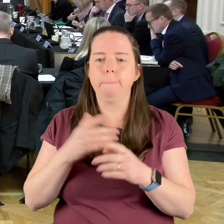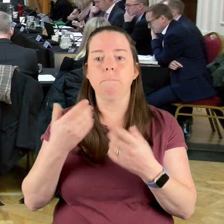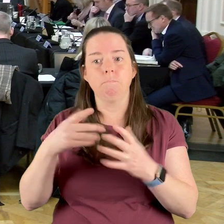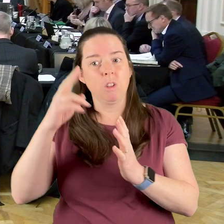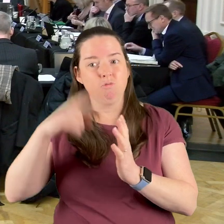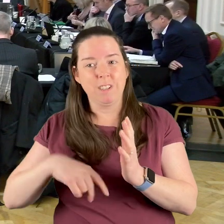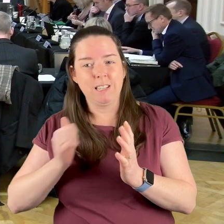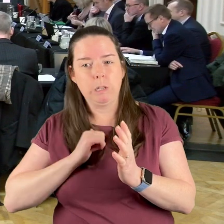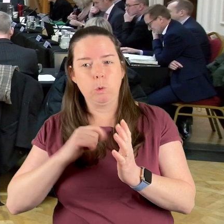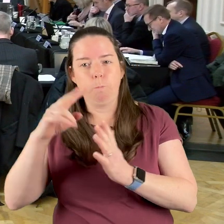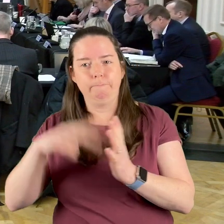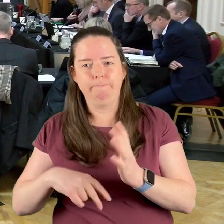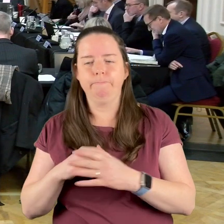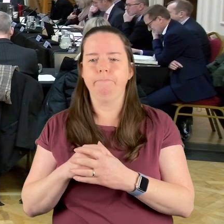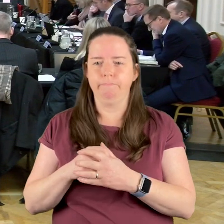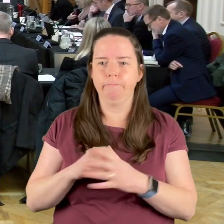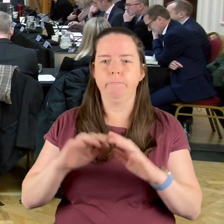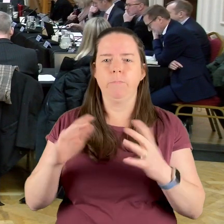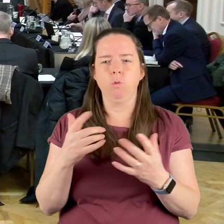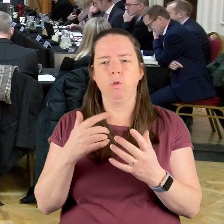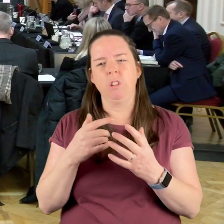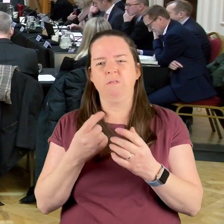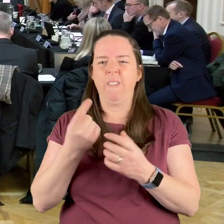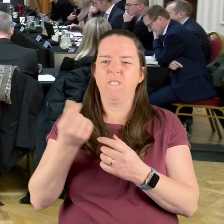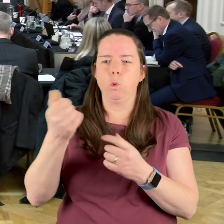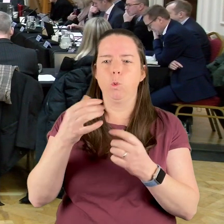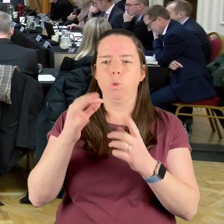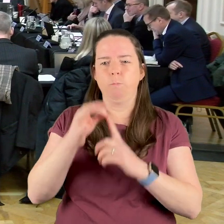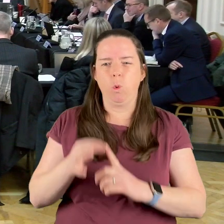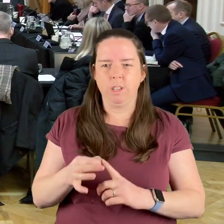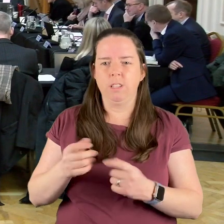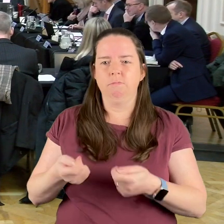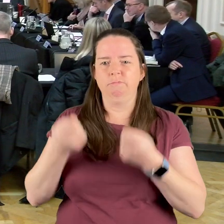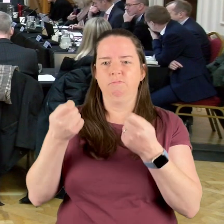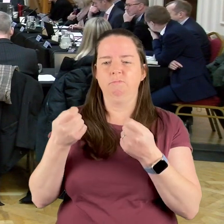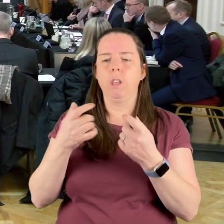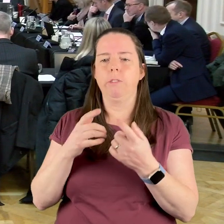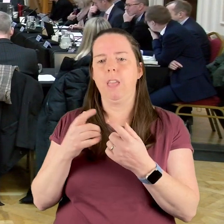and we know that we haven't got that much time because we could talk ad nauseum about it.